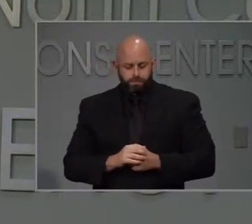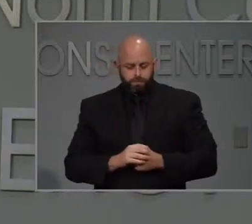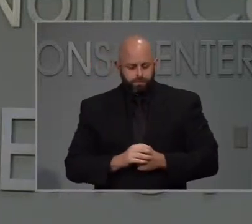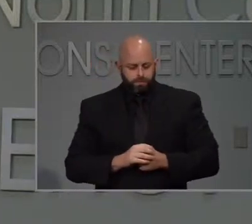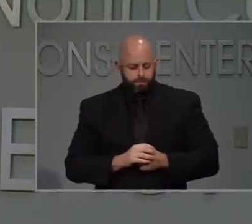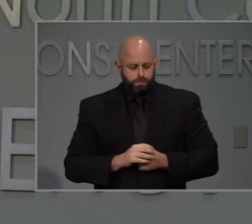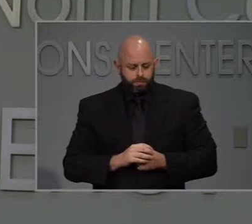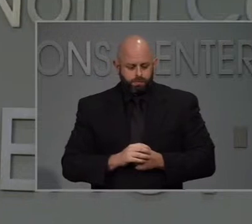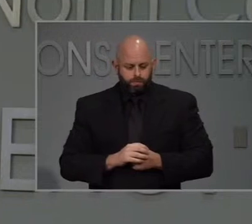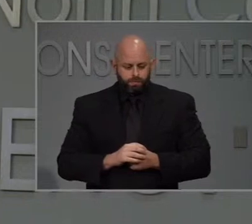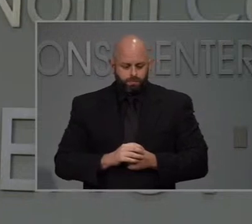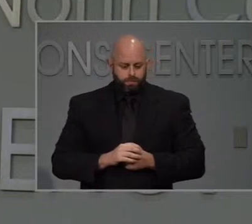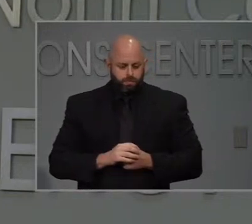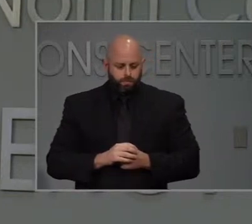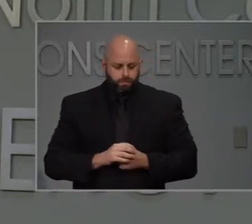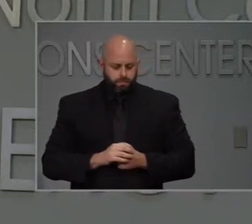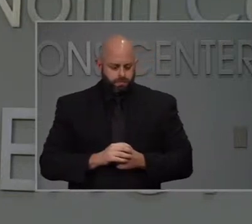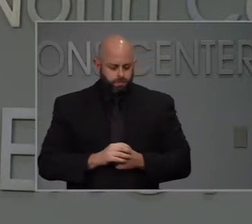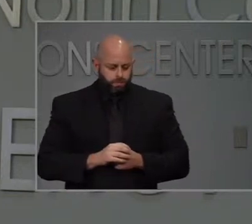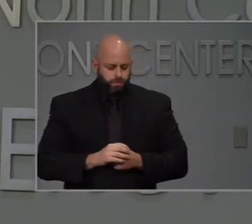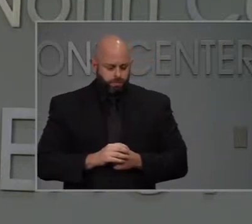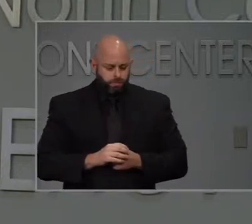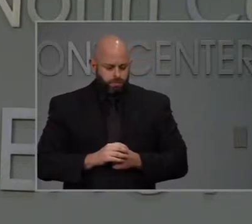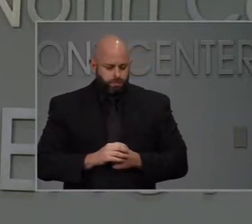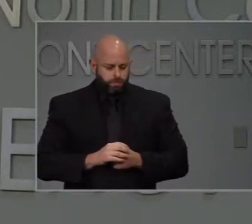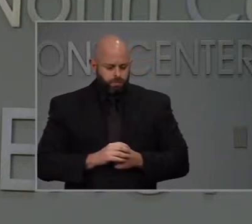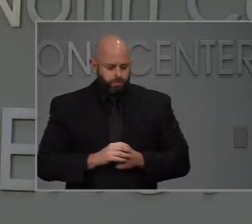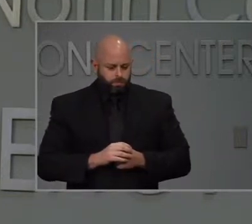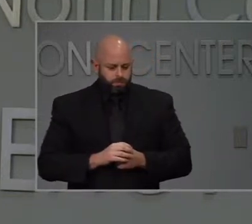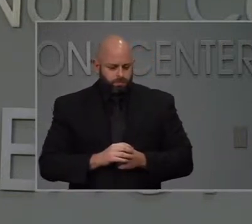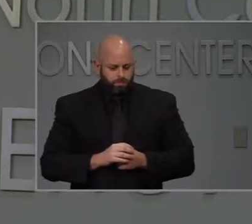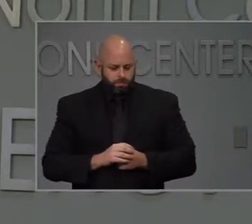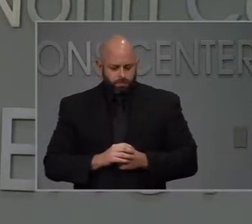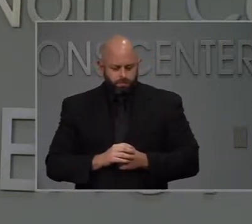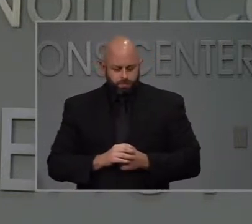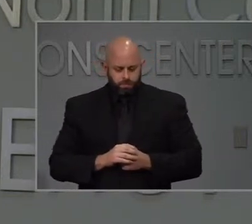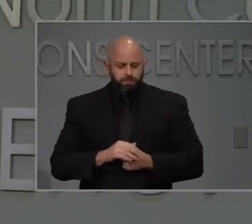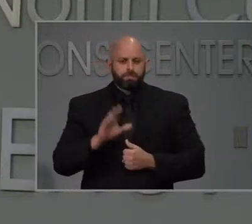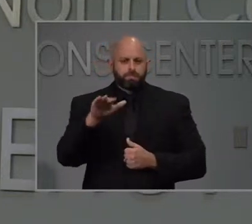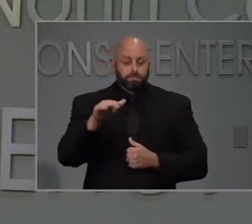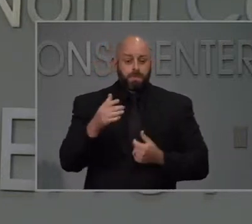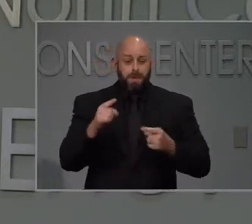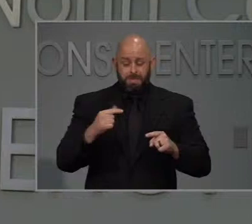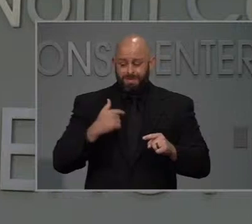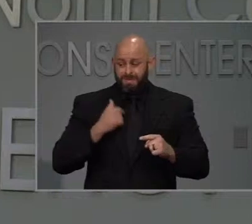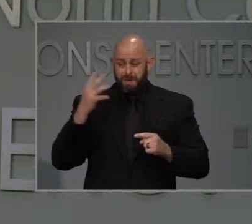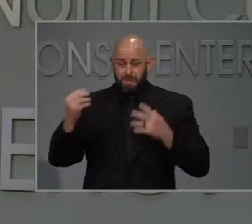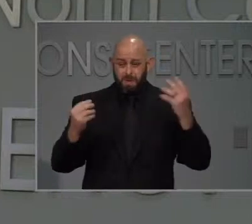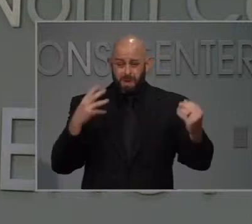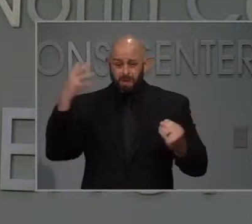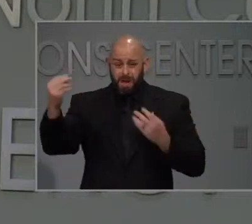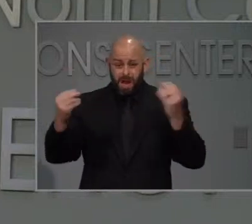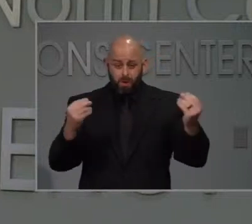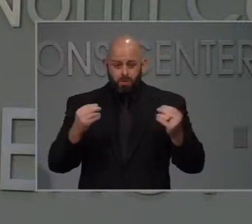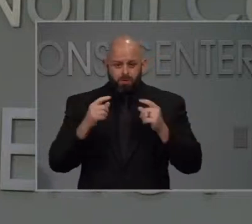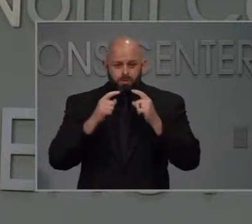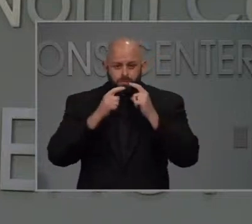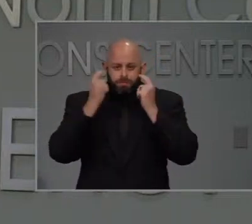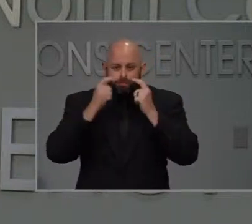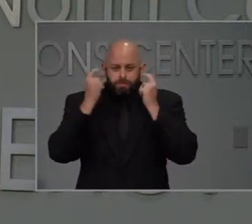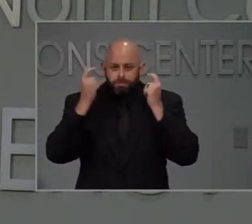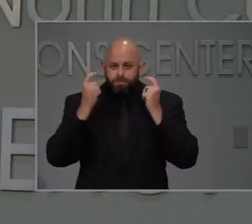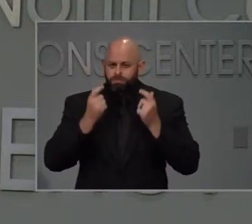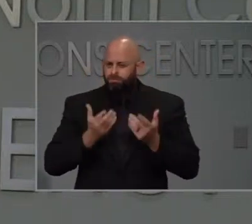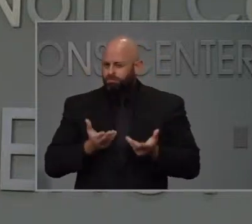on if you guys could talk about what is expected for wearing a face covering or a mask in public. It seems as though it's a